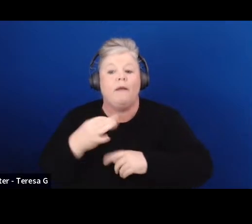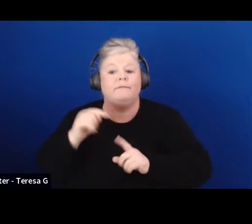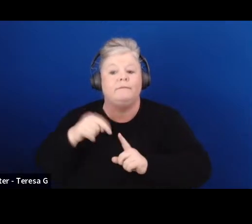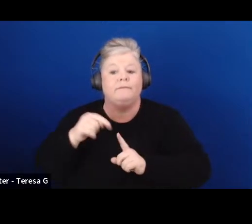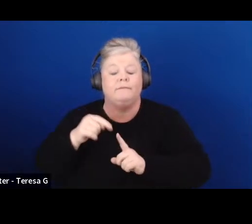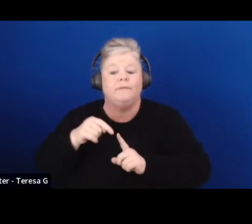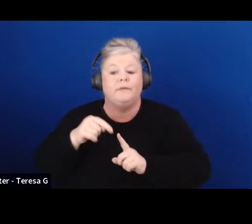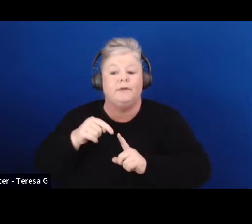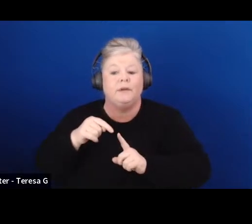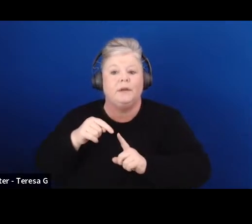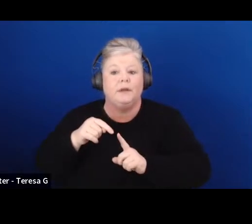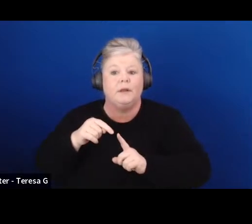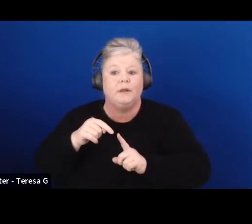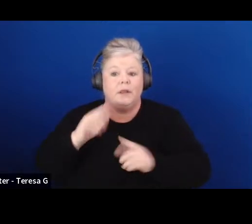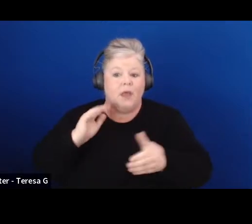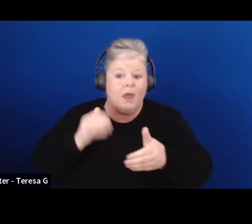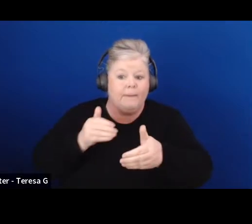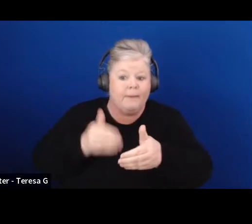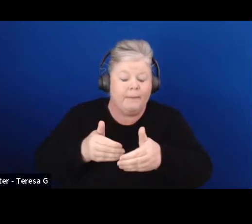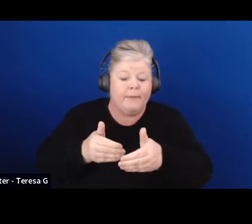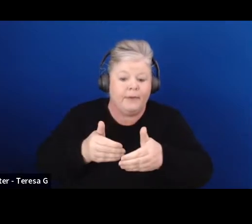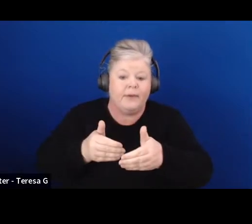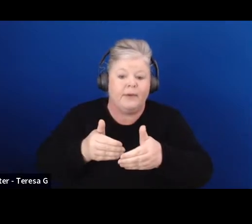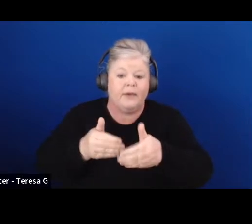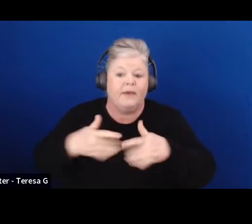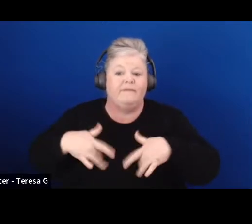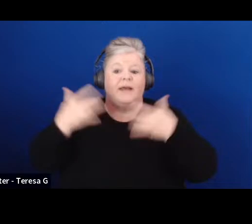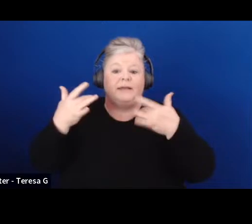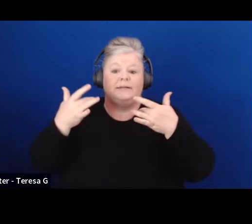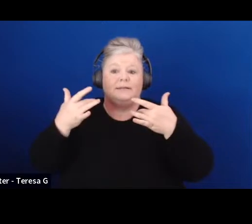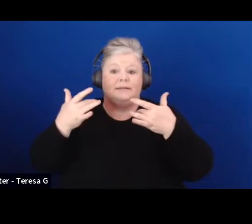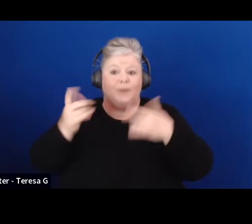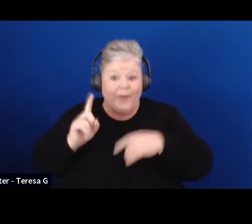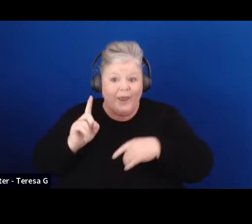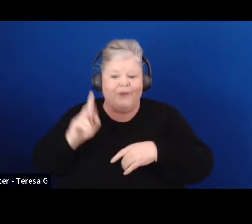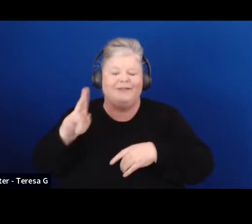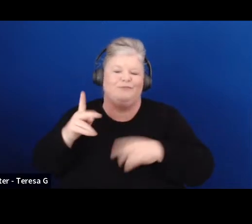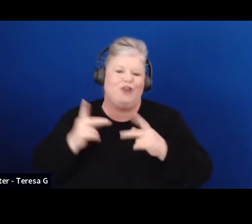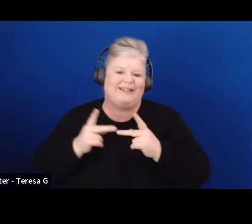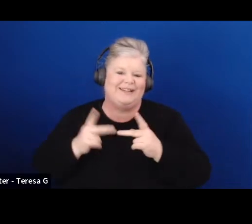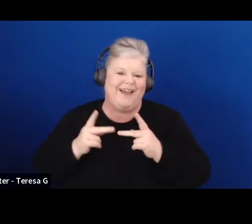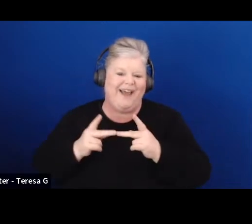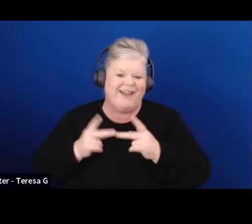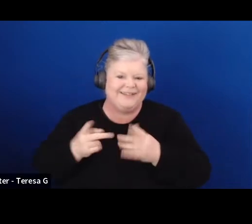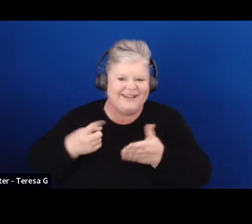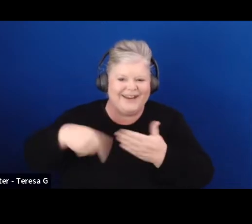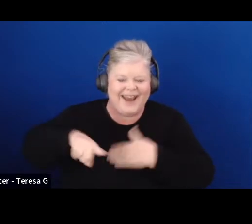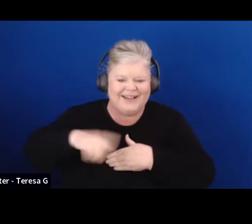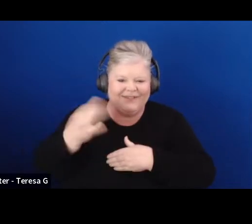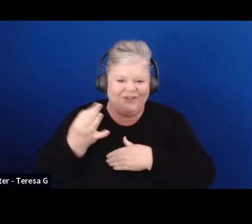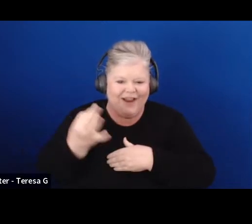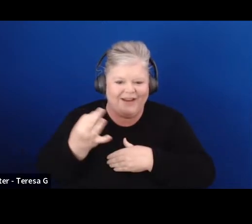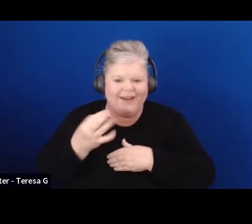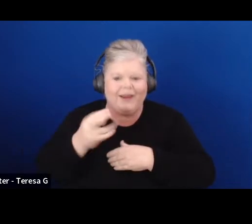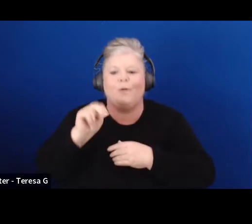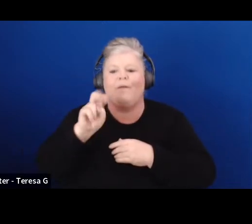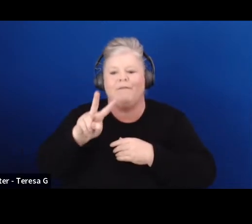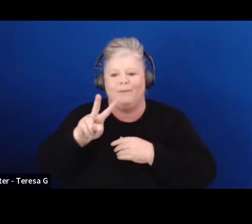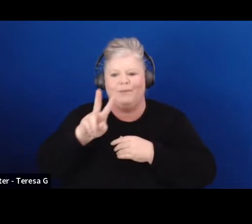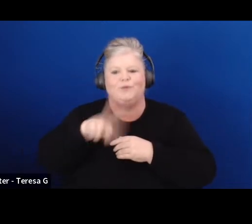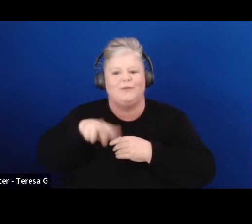uh, upcoming events is in Prescott next week, Friday, November